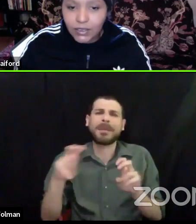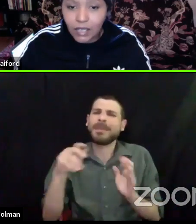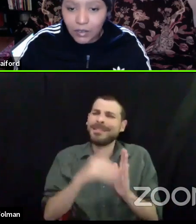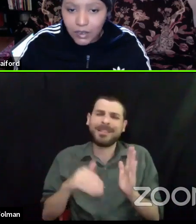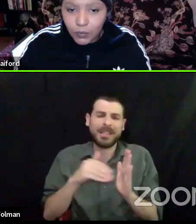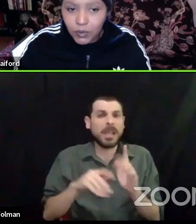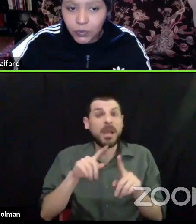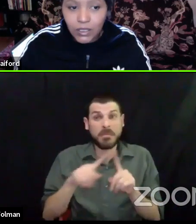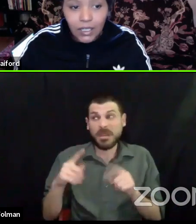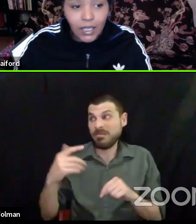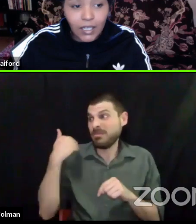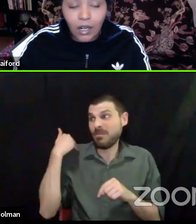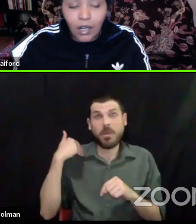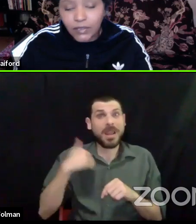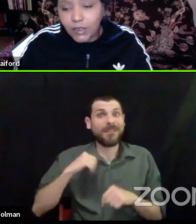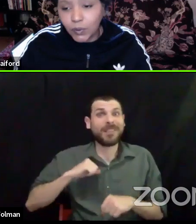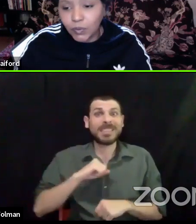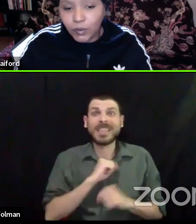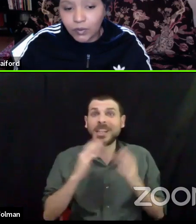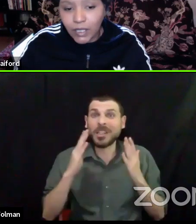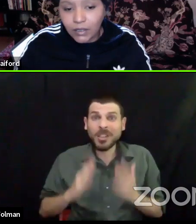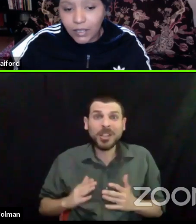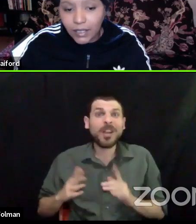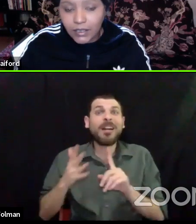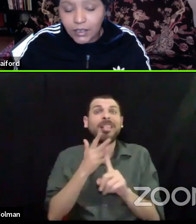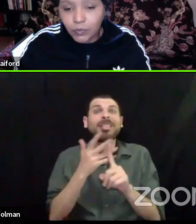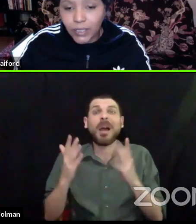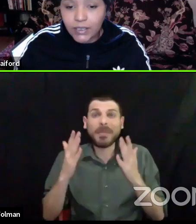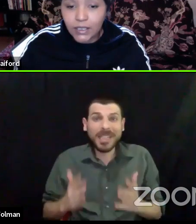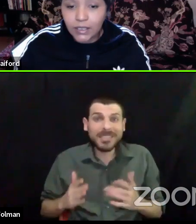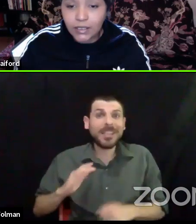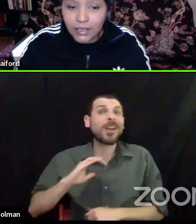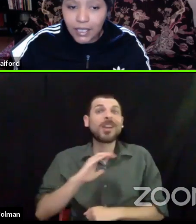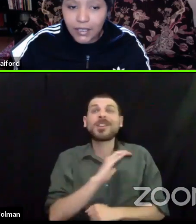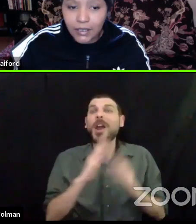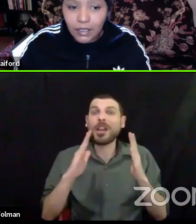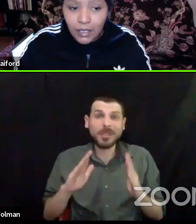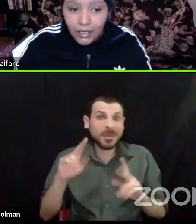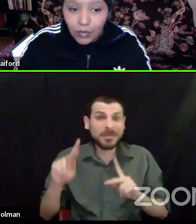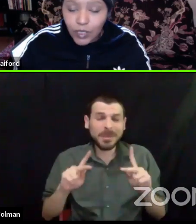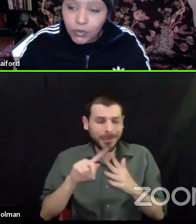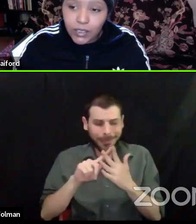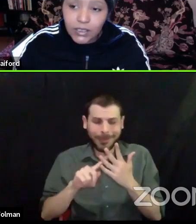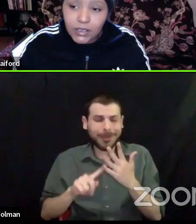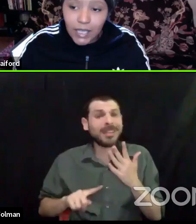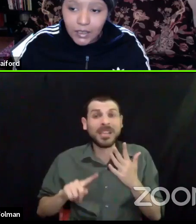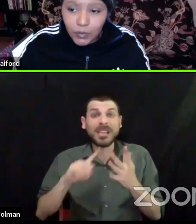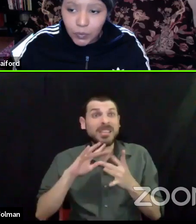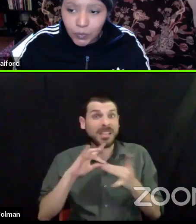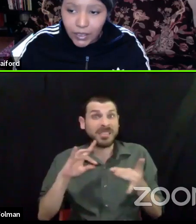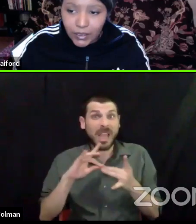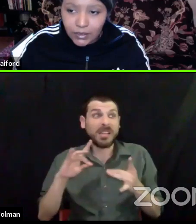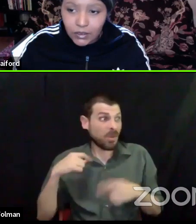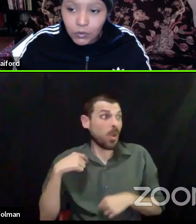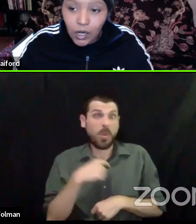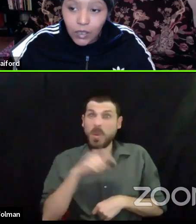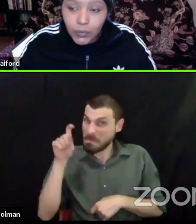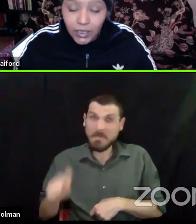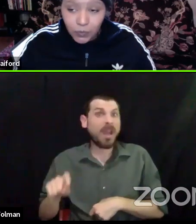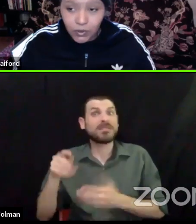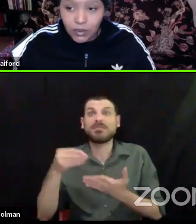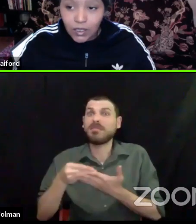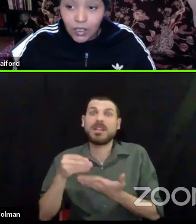lobbyists and Congress people and all of these people from around the nation basically stating that reparations had to be made to